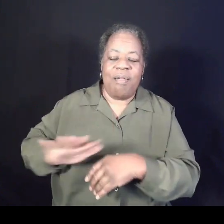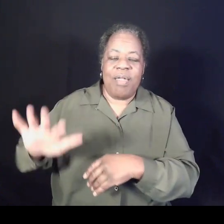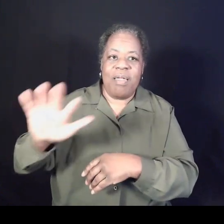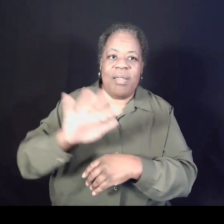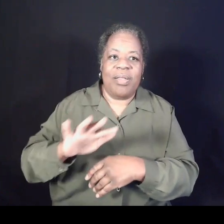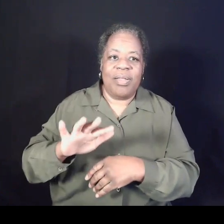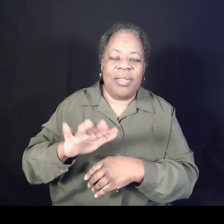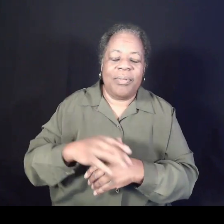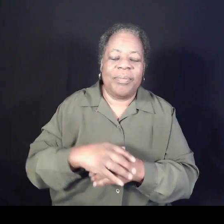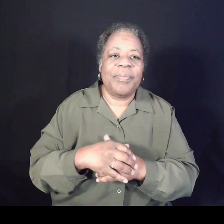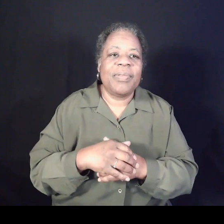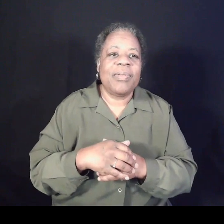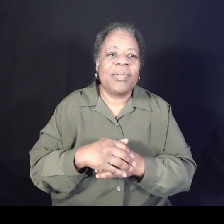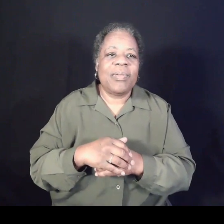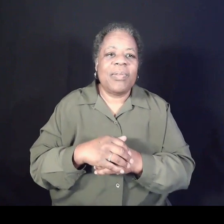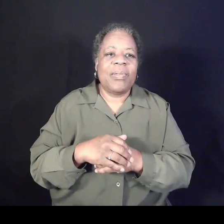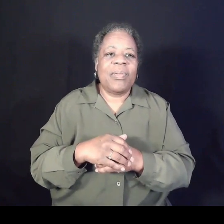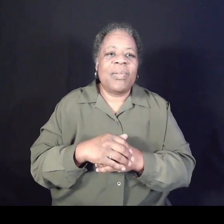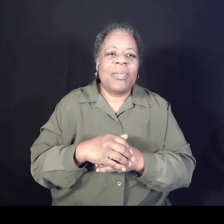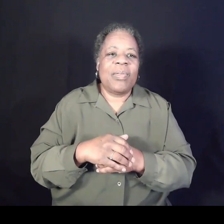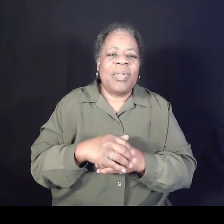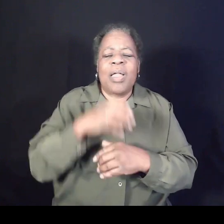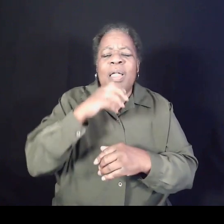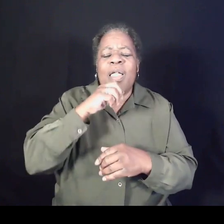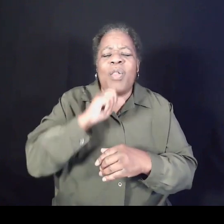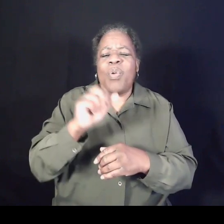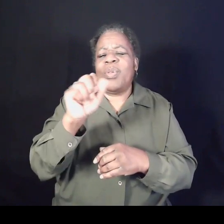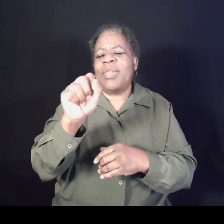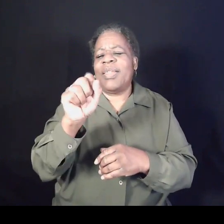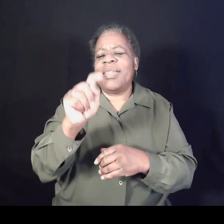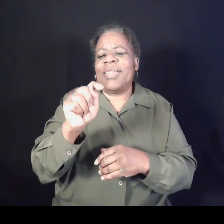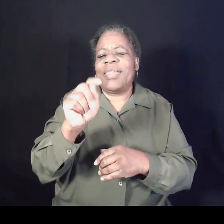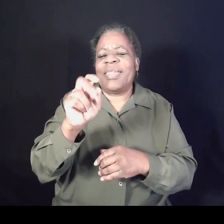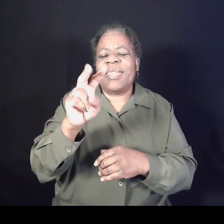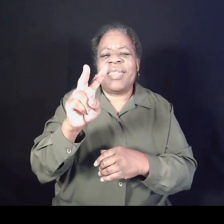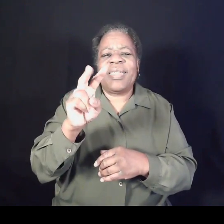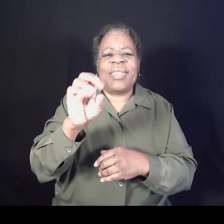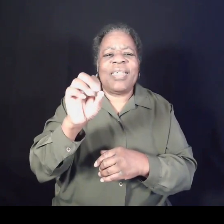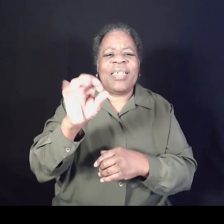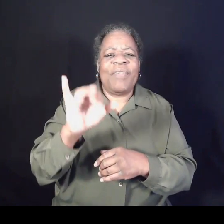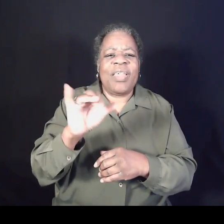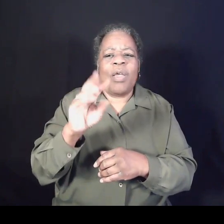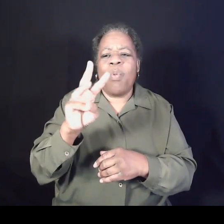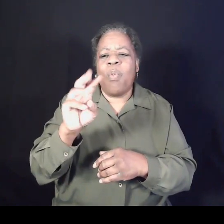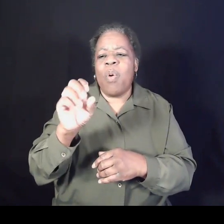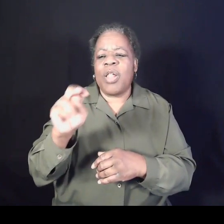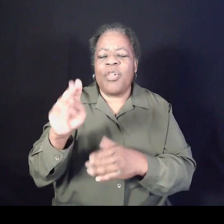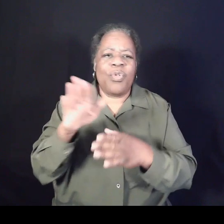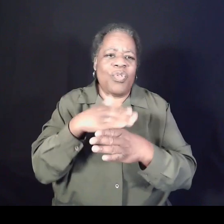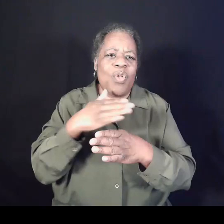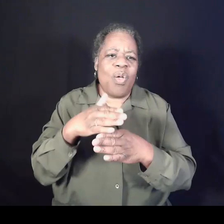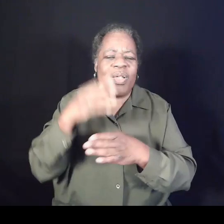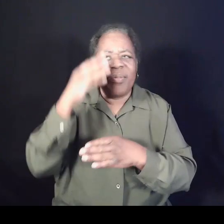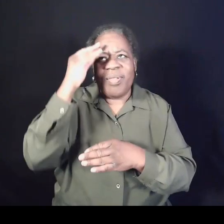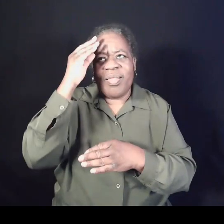Well, there's an old Stevie Wonder song that's been playing in my head all week long.